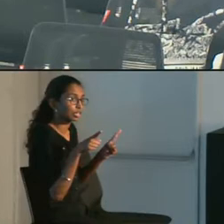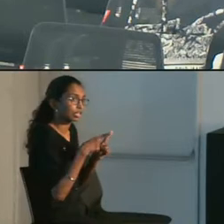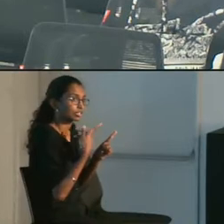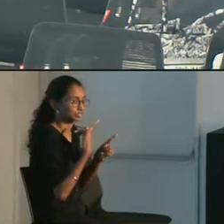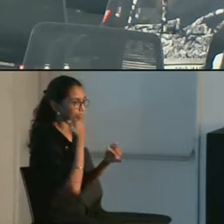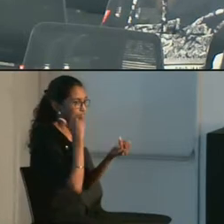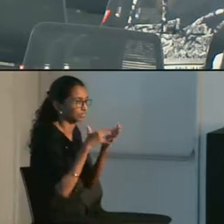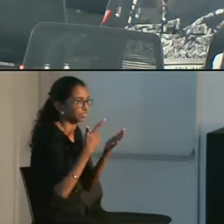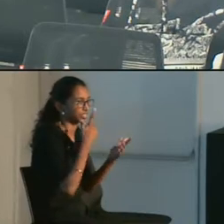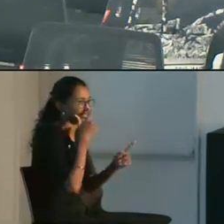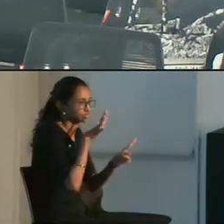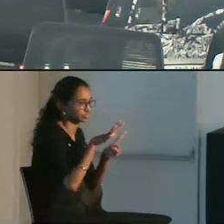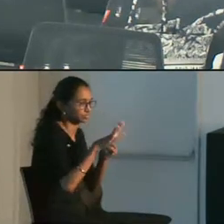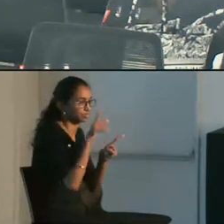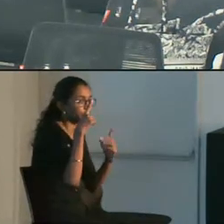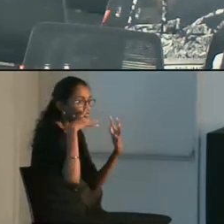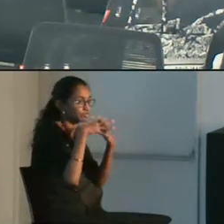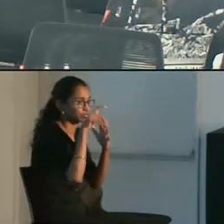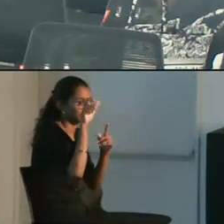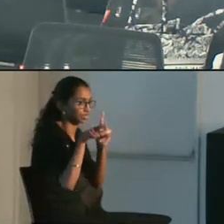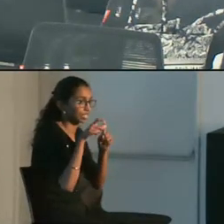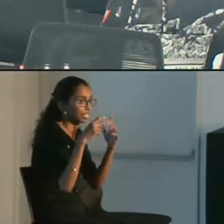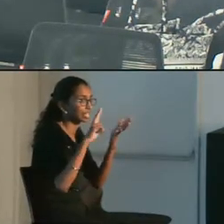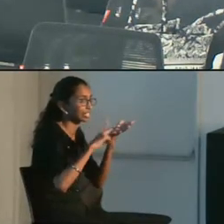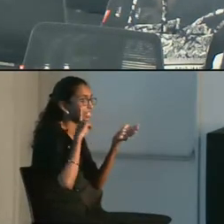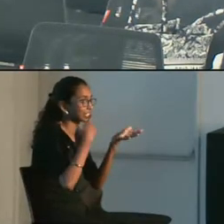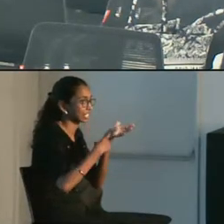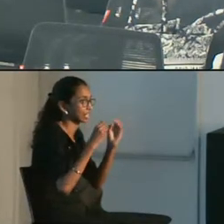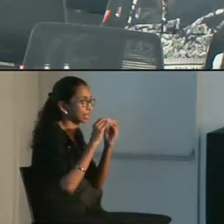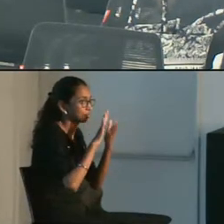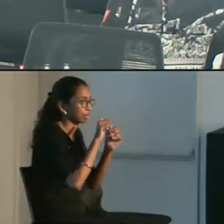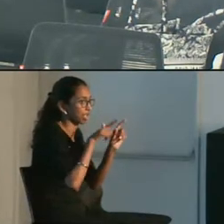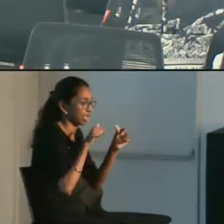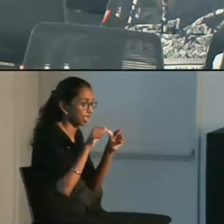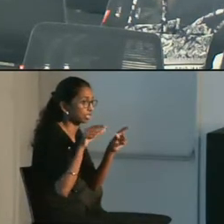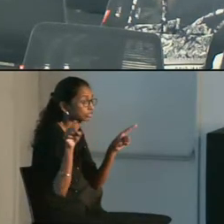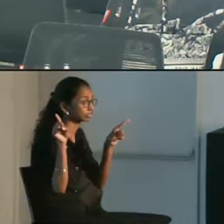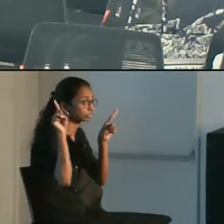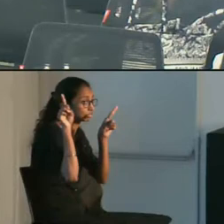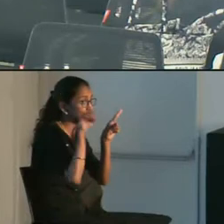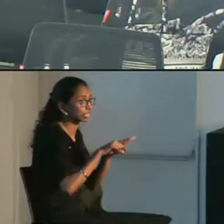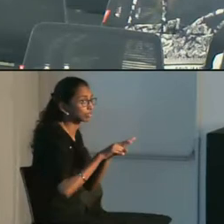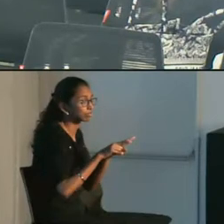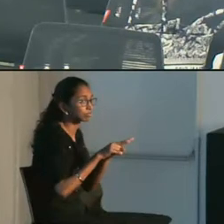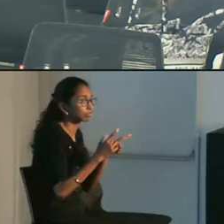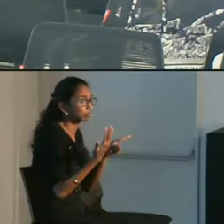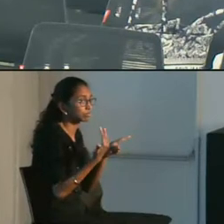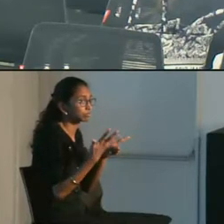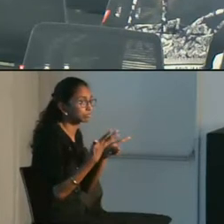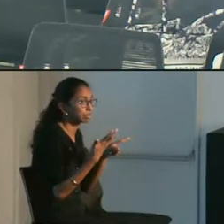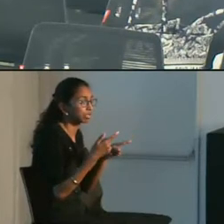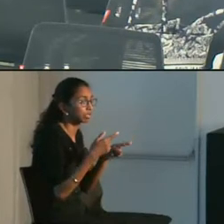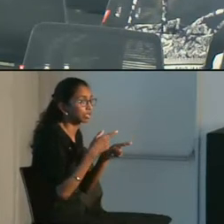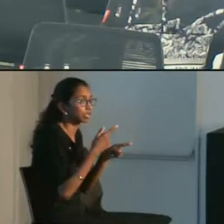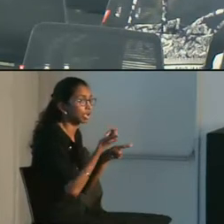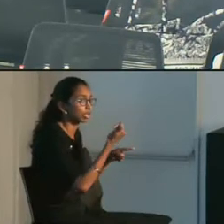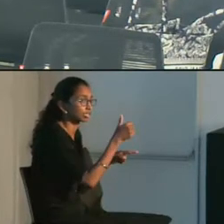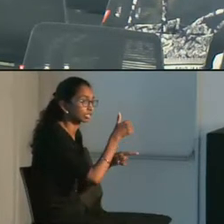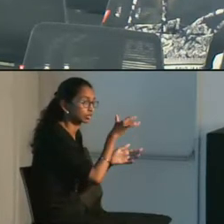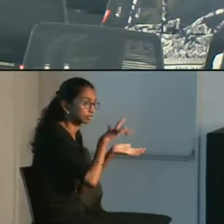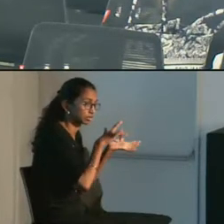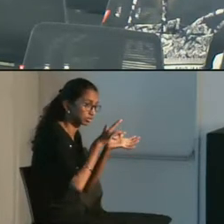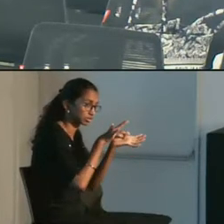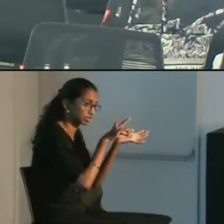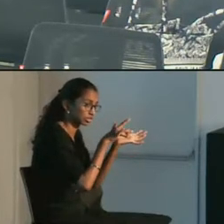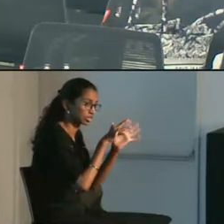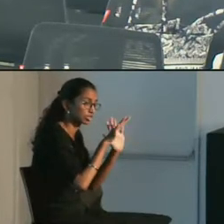sexual violence happens in Delhi for Nirbhaya, but the same collective conscience does not get awakened when it happens in Hathras, or when it